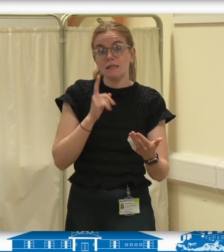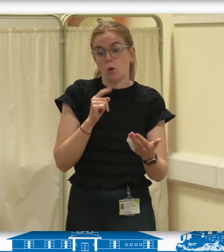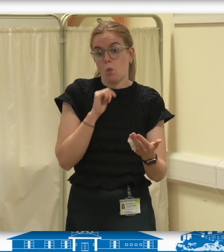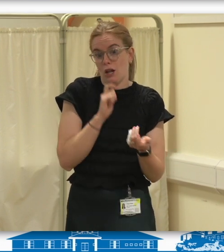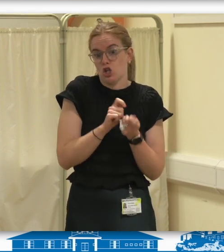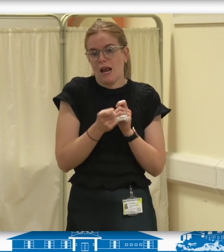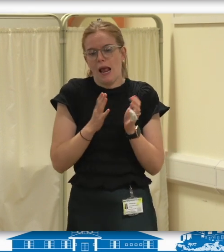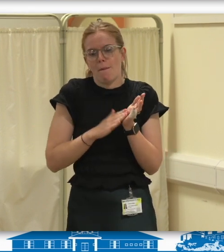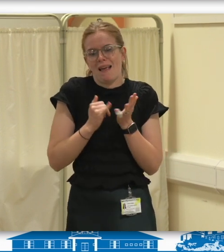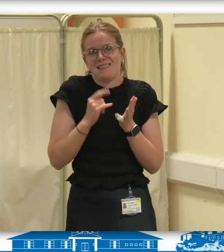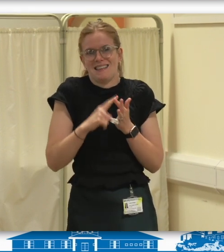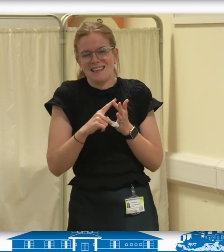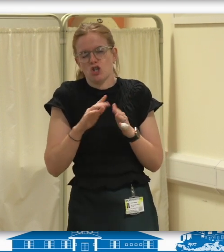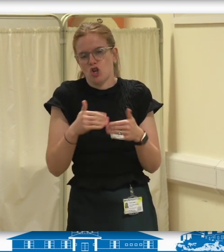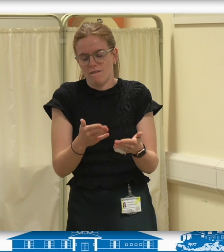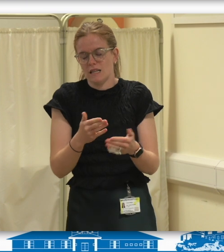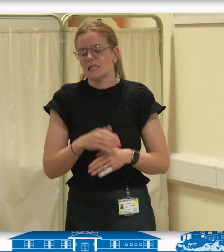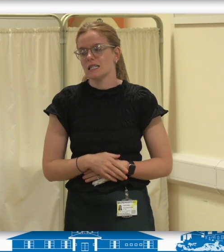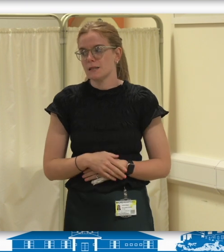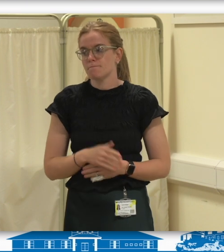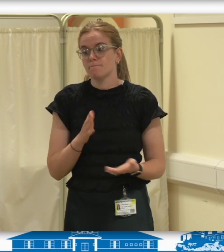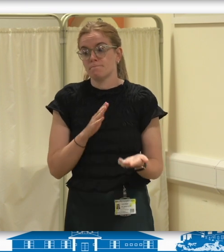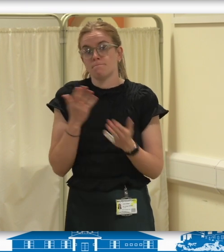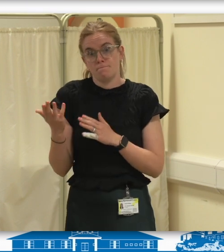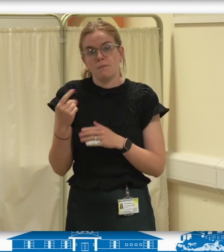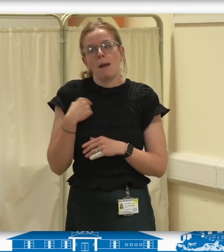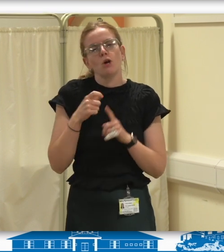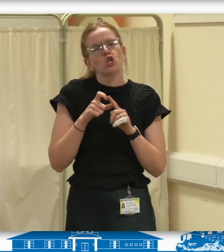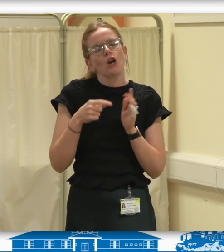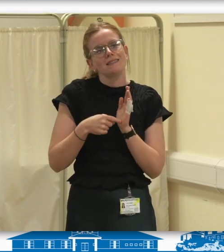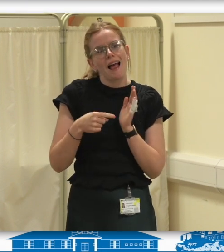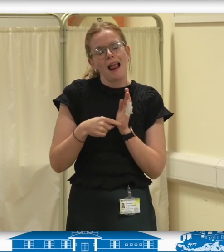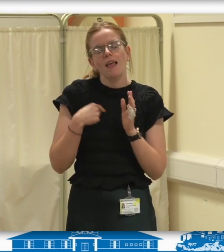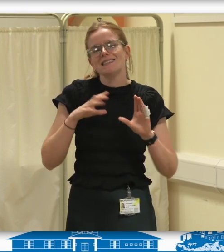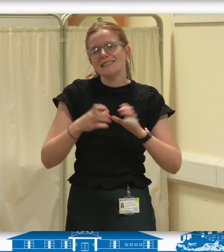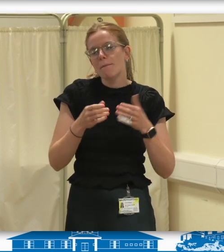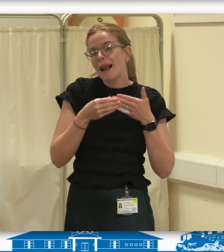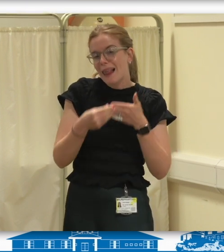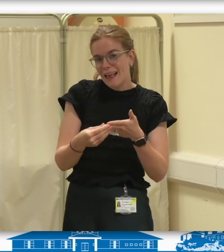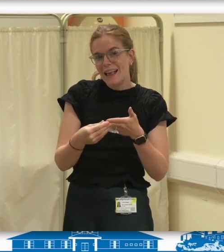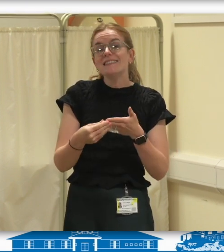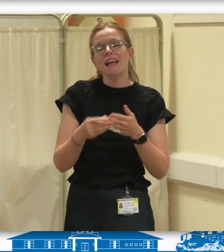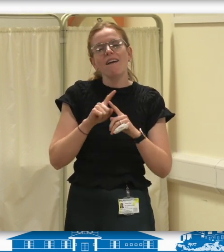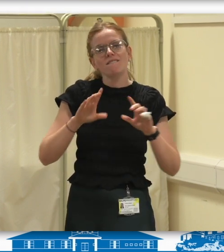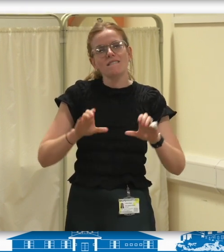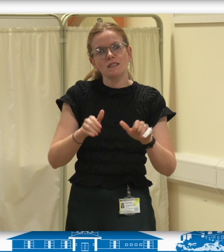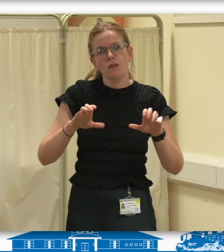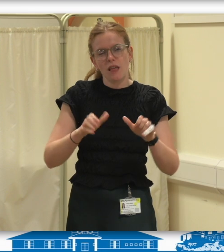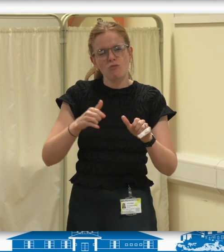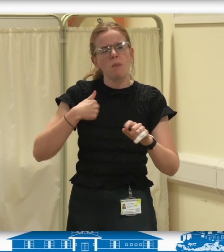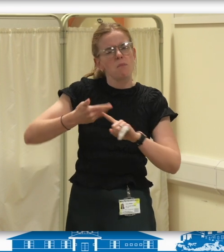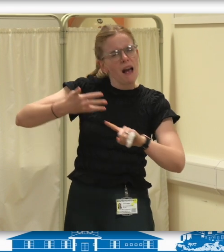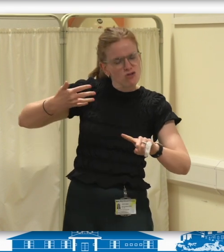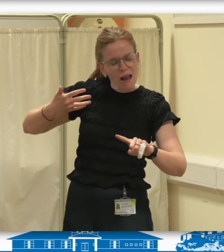ME CFS service. And I am Donna Tyler, team lead and physiotherapist by